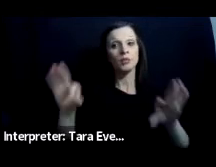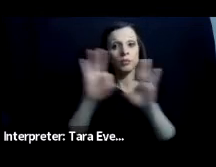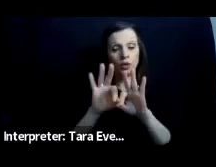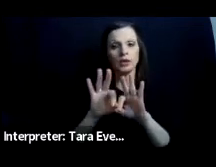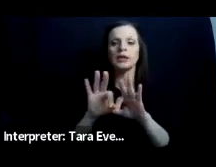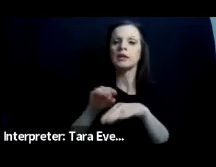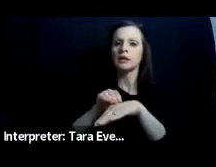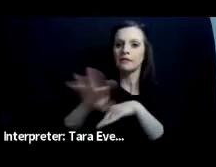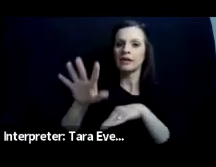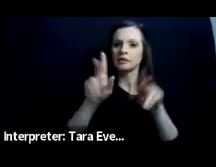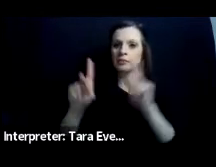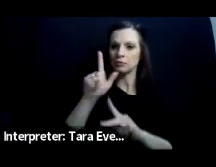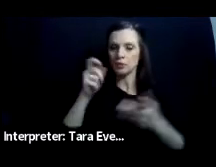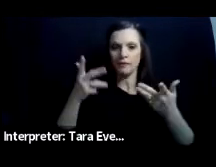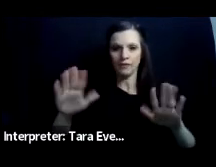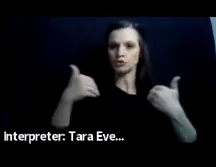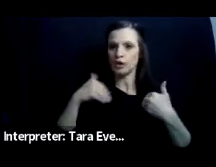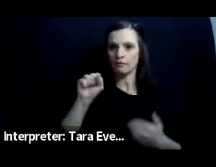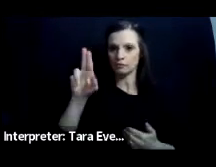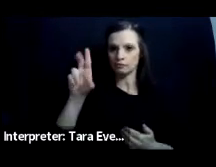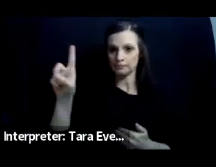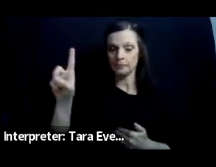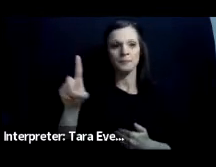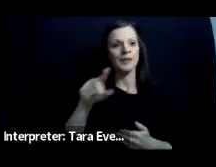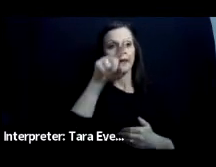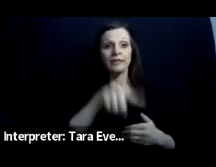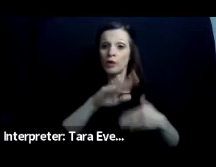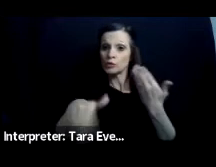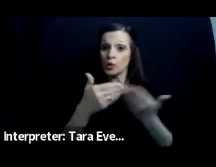And there are all the states that we work with.